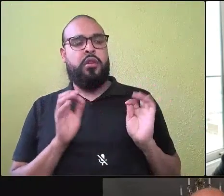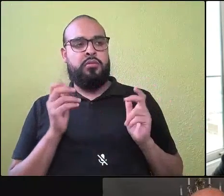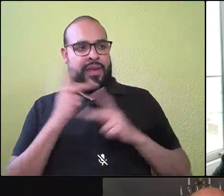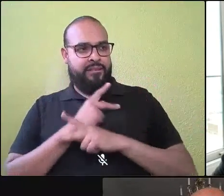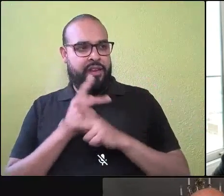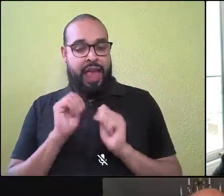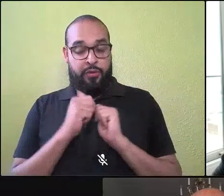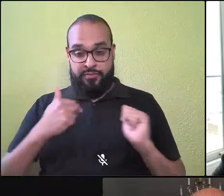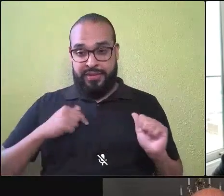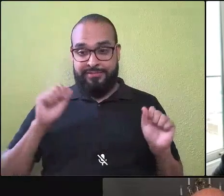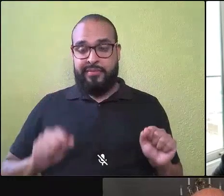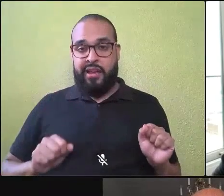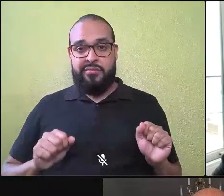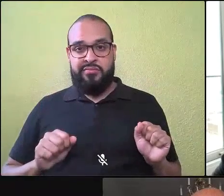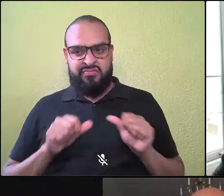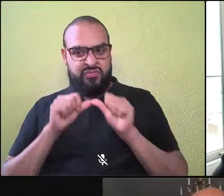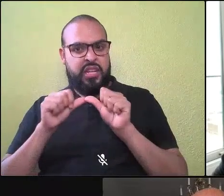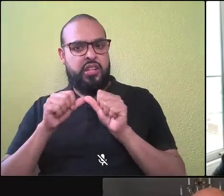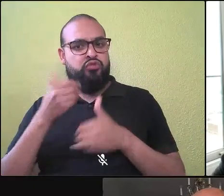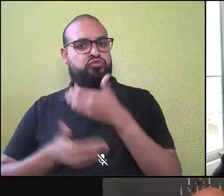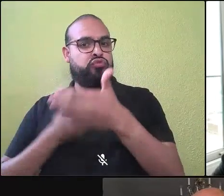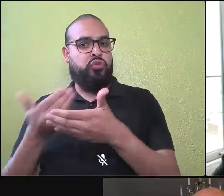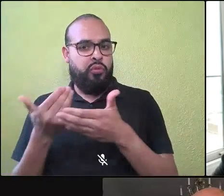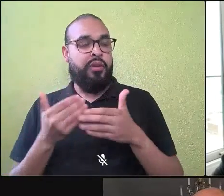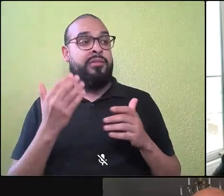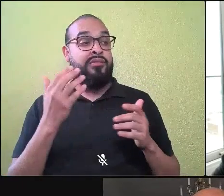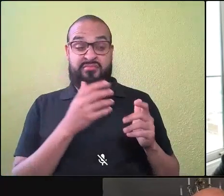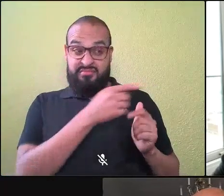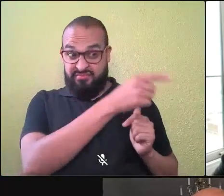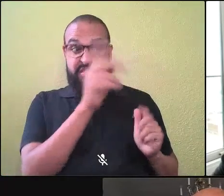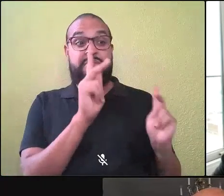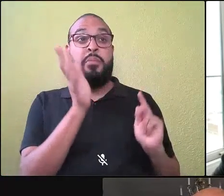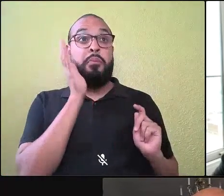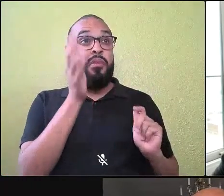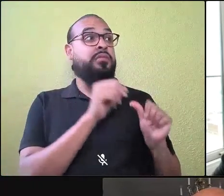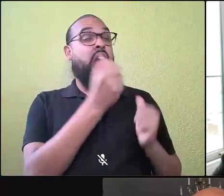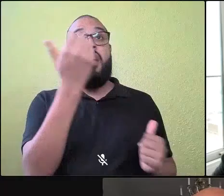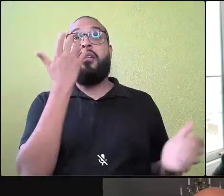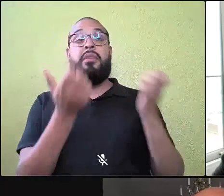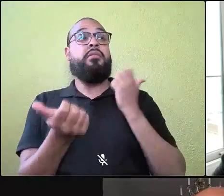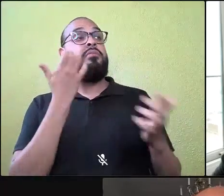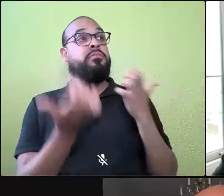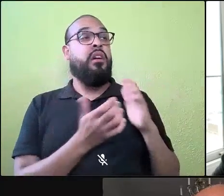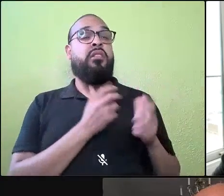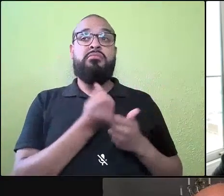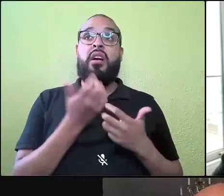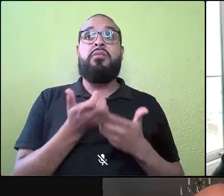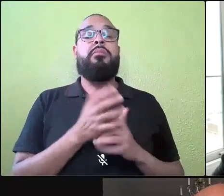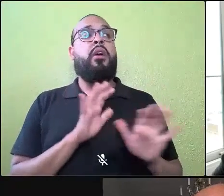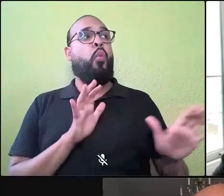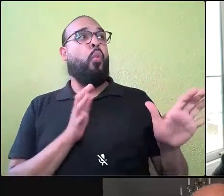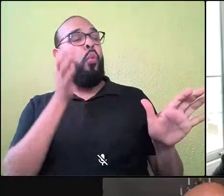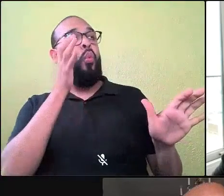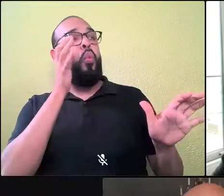in which I sort of keep going, how I can, you know, restore myself, even though I know that it's a constant